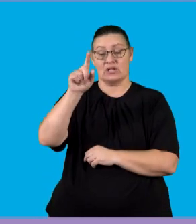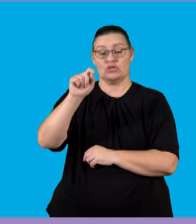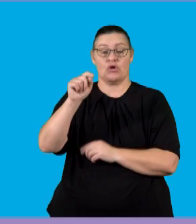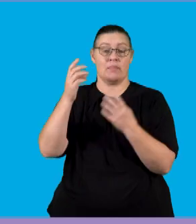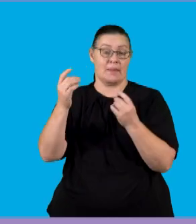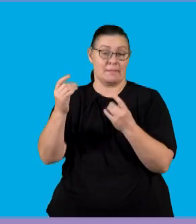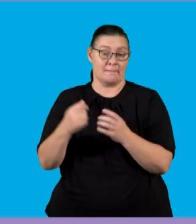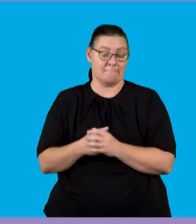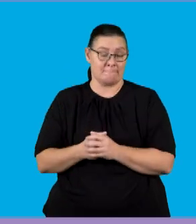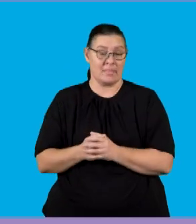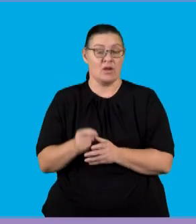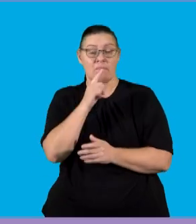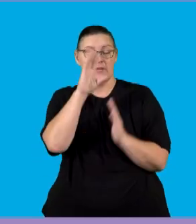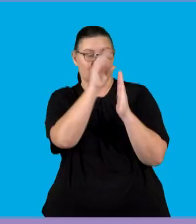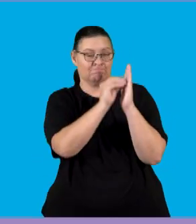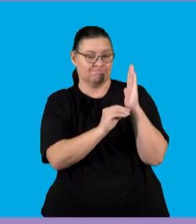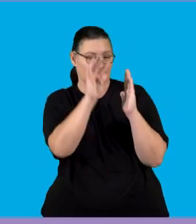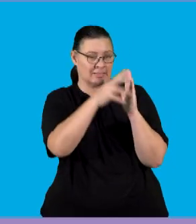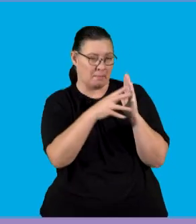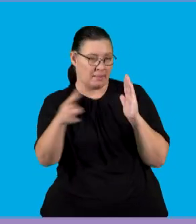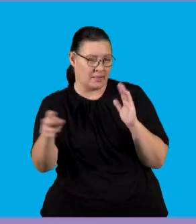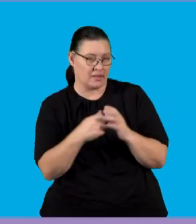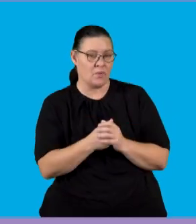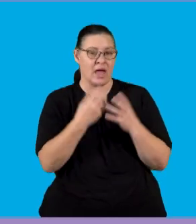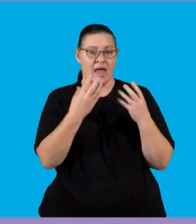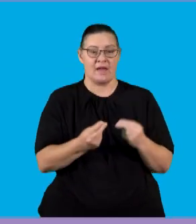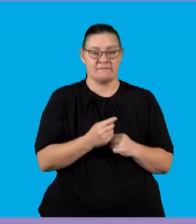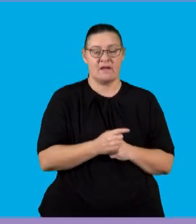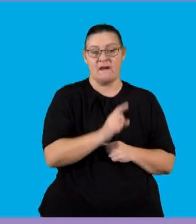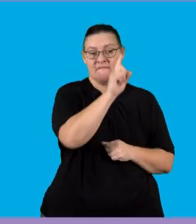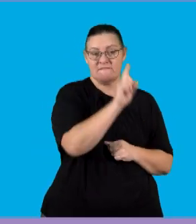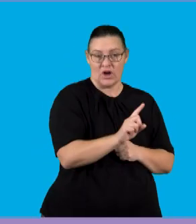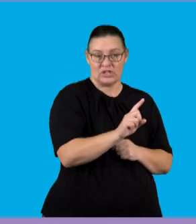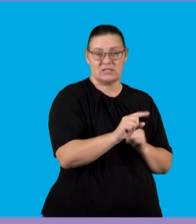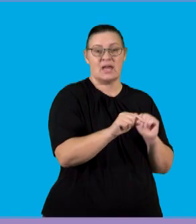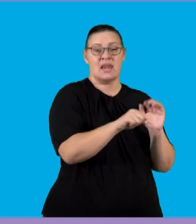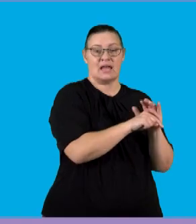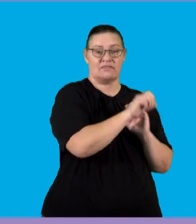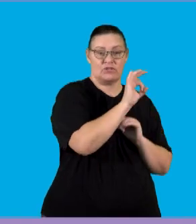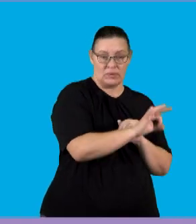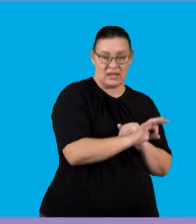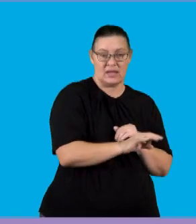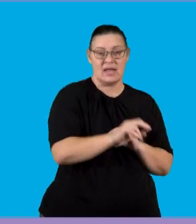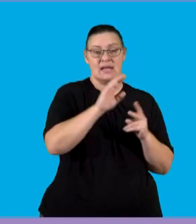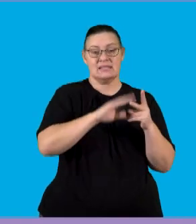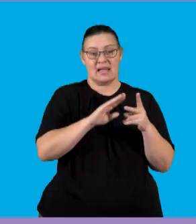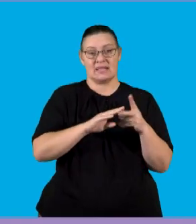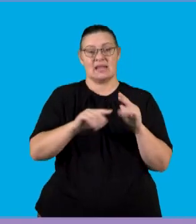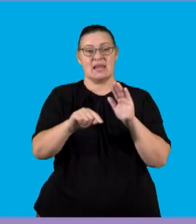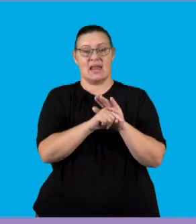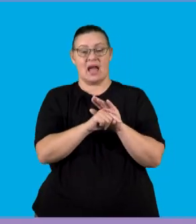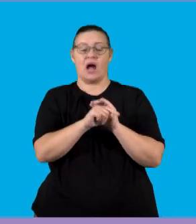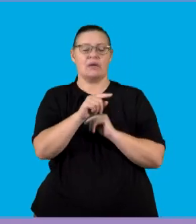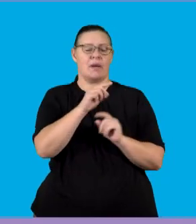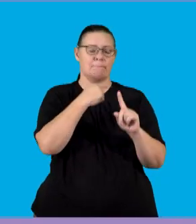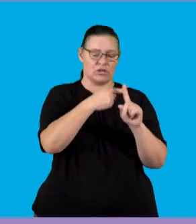Let's quickly fill out that table. So we have there the first term as -3, the second term as a